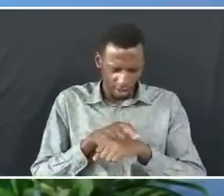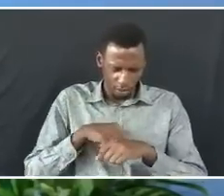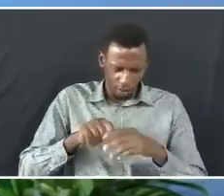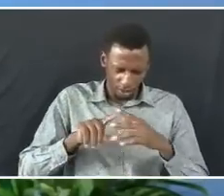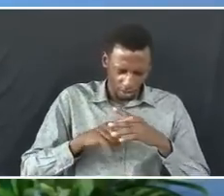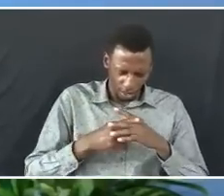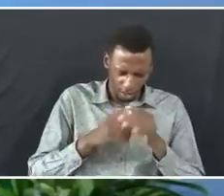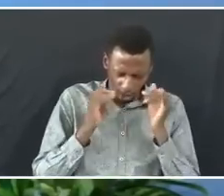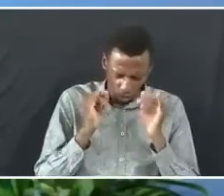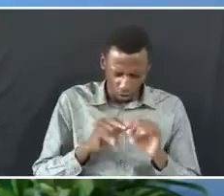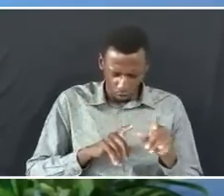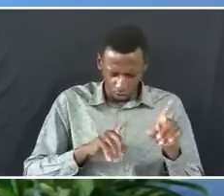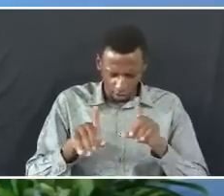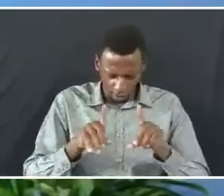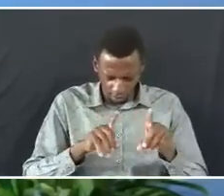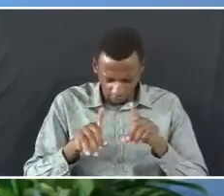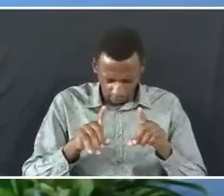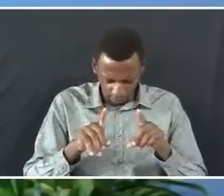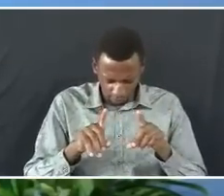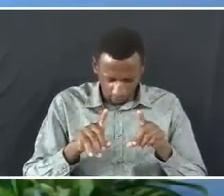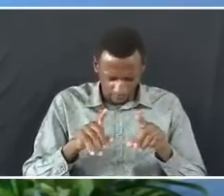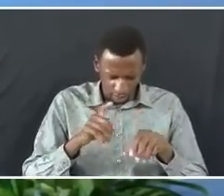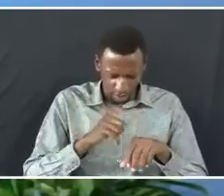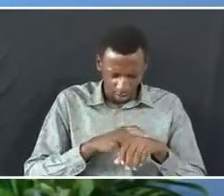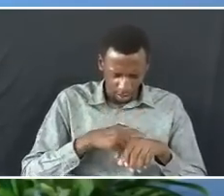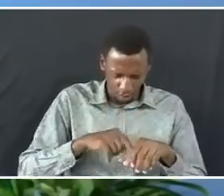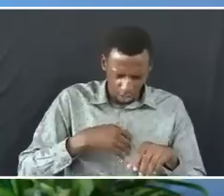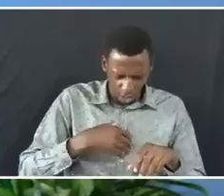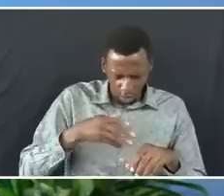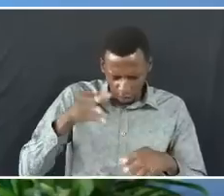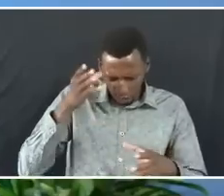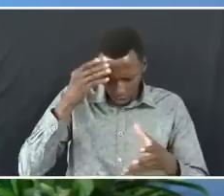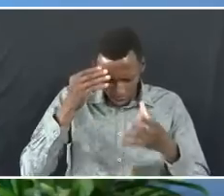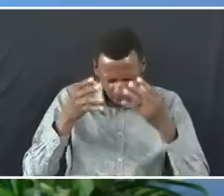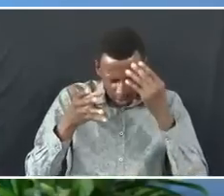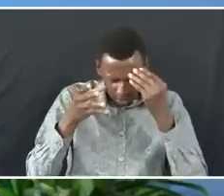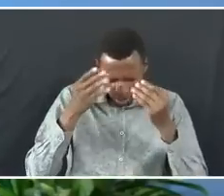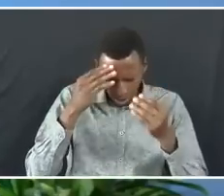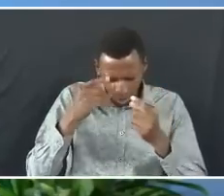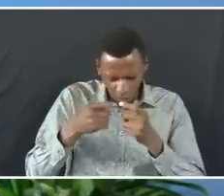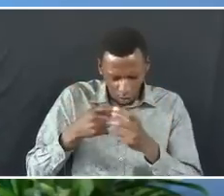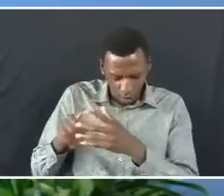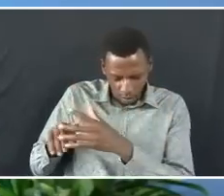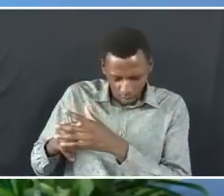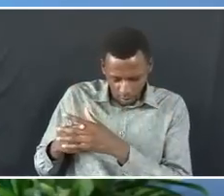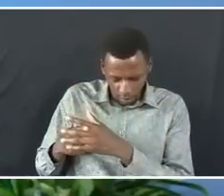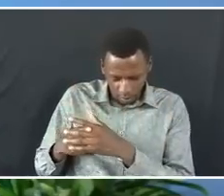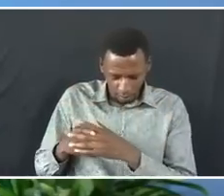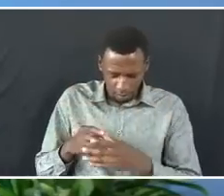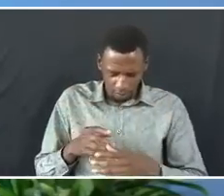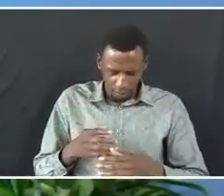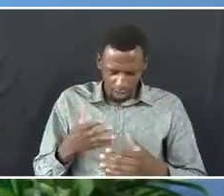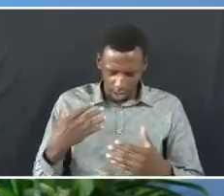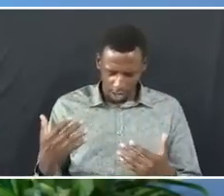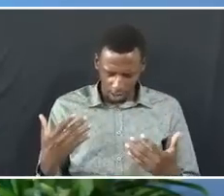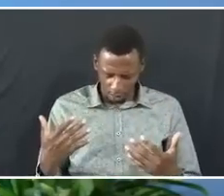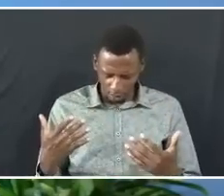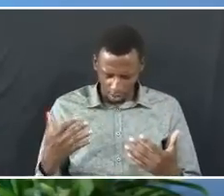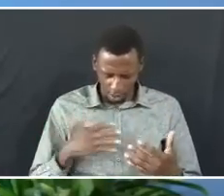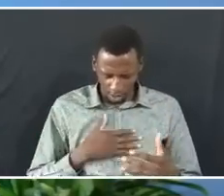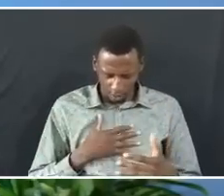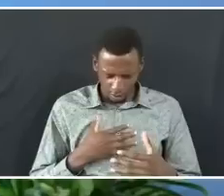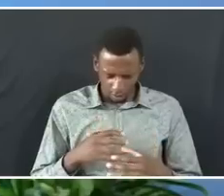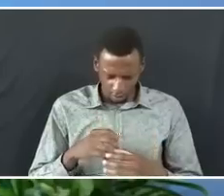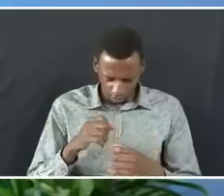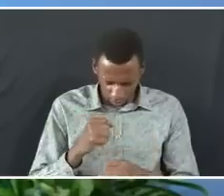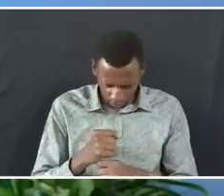journeys, having traced our paths to the beginning, hold our hands and walk